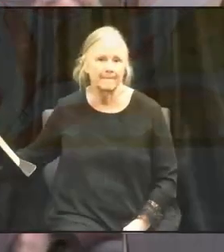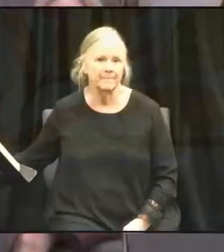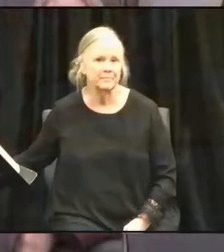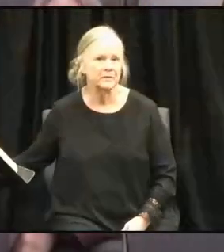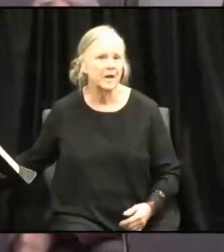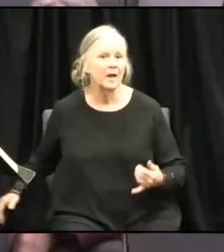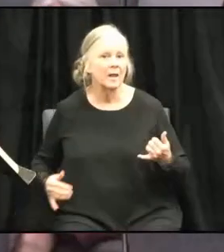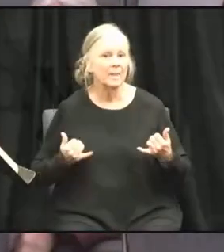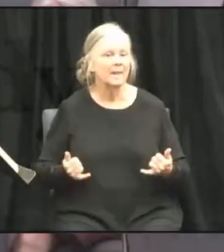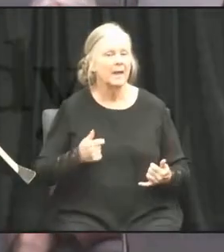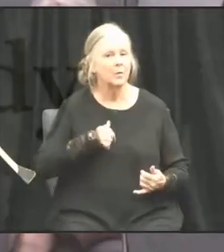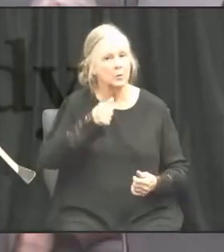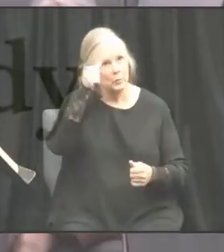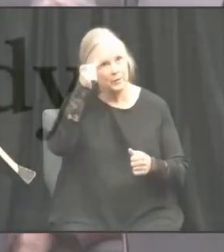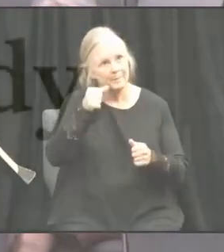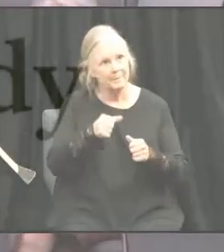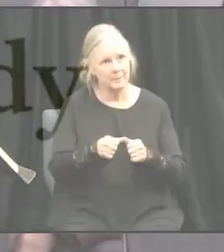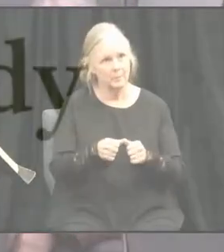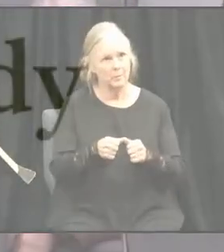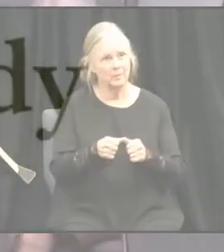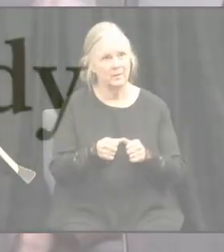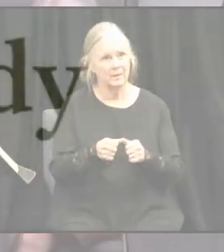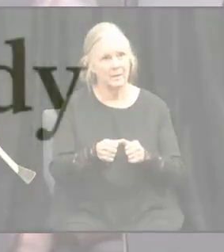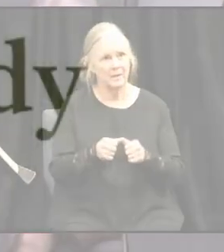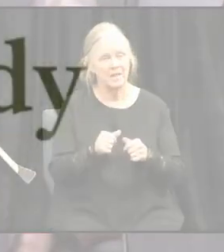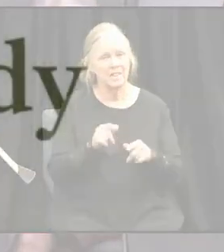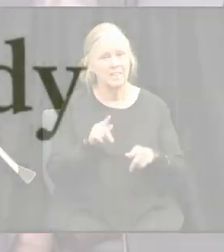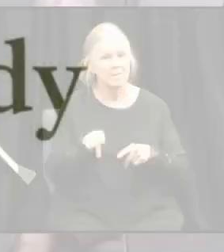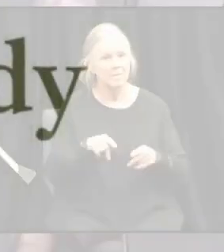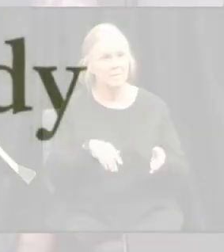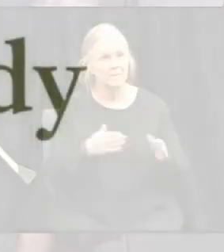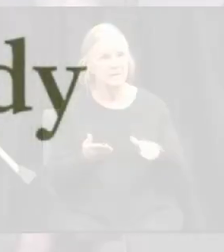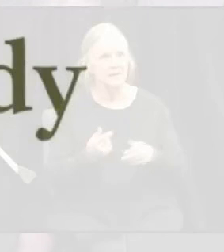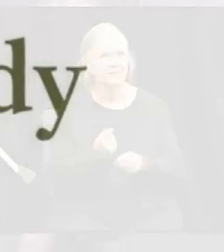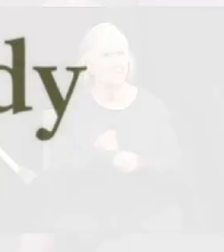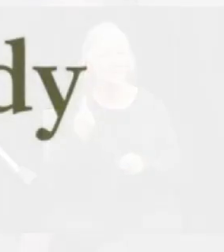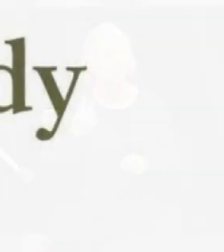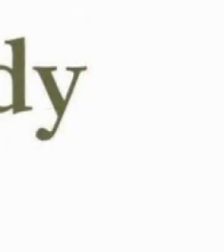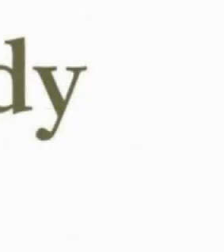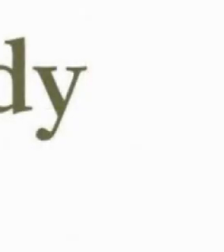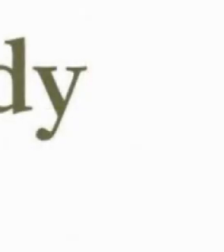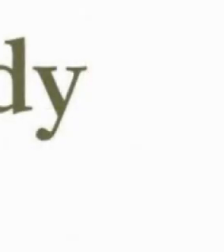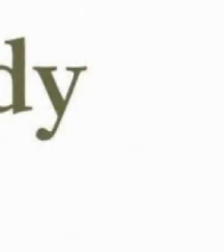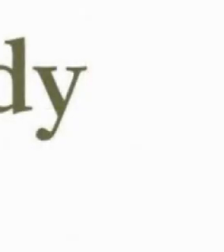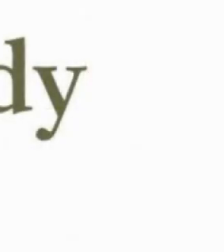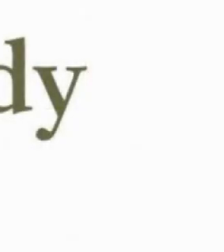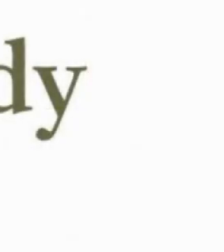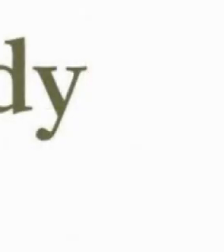Thank you.